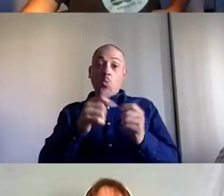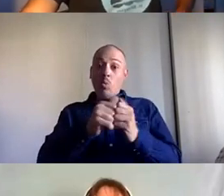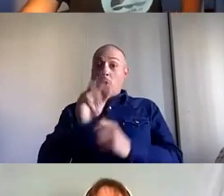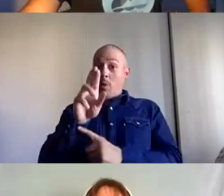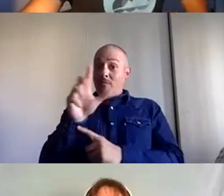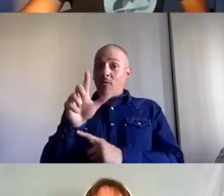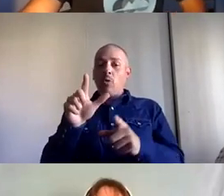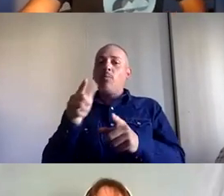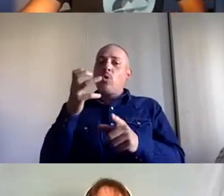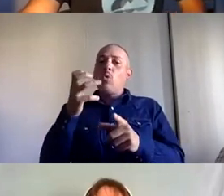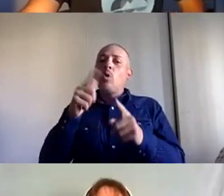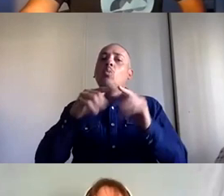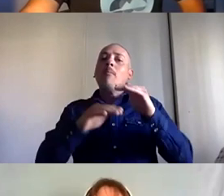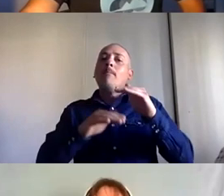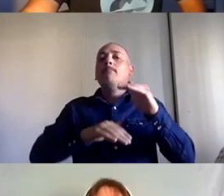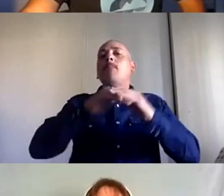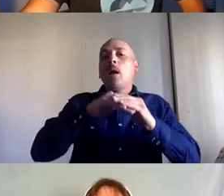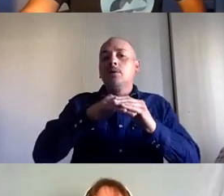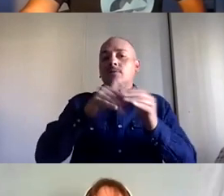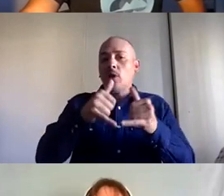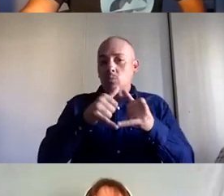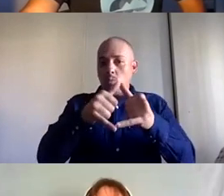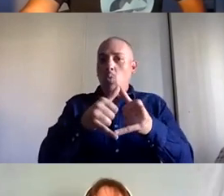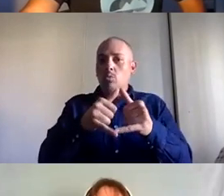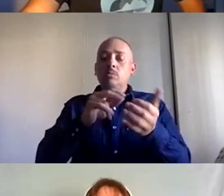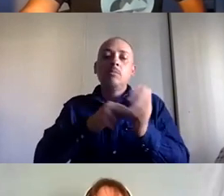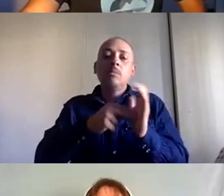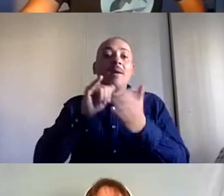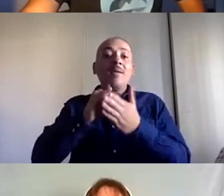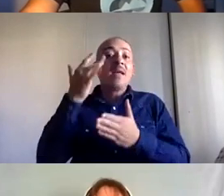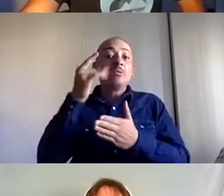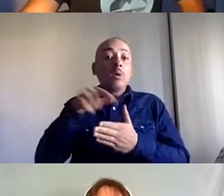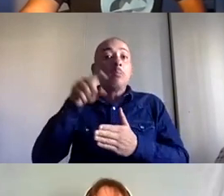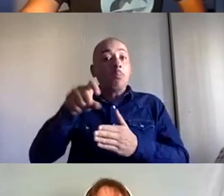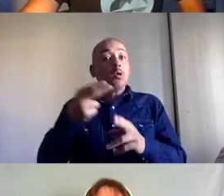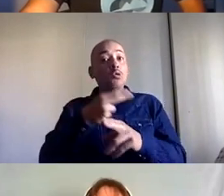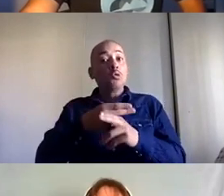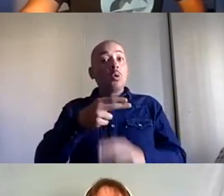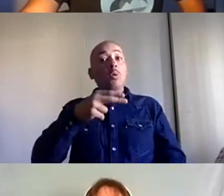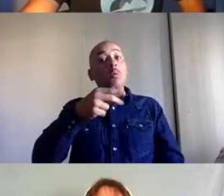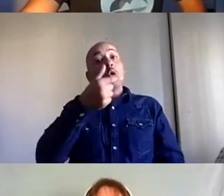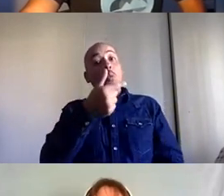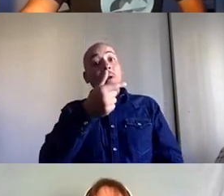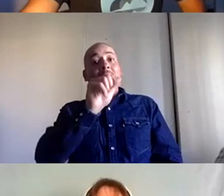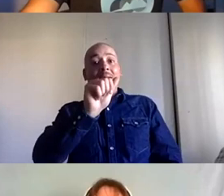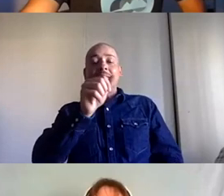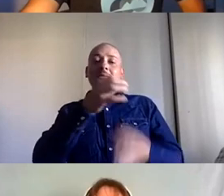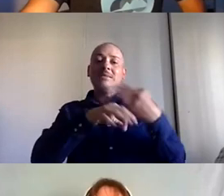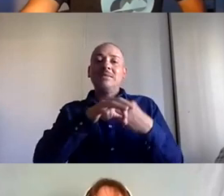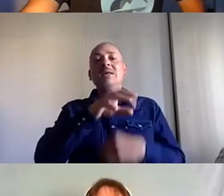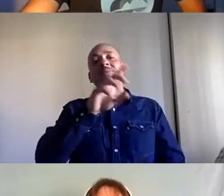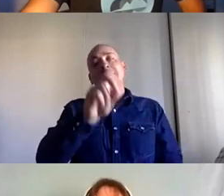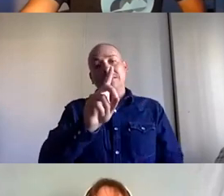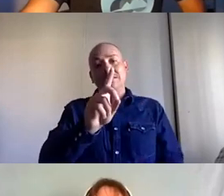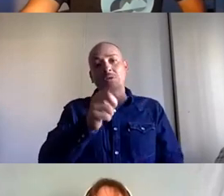we want to maximize our rewards. So that's why we have to use gradient ascent instead of descent.